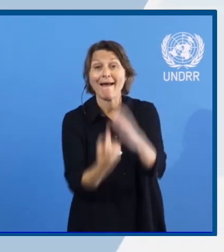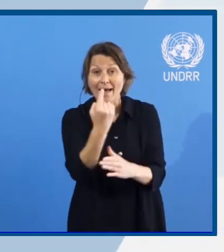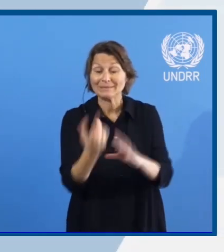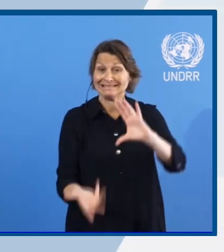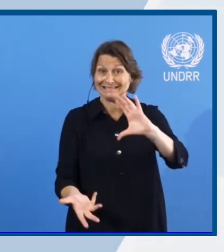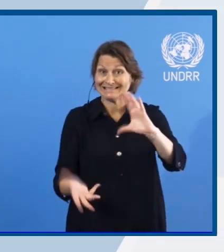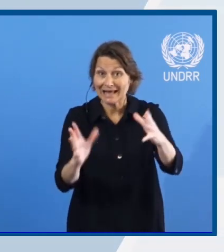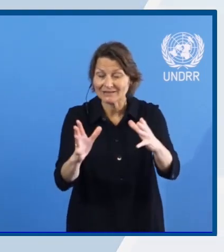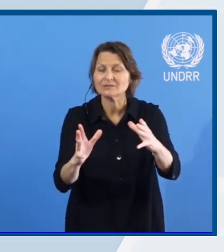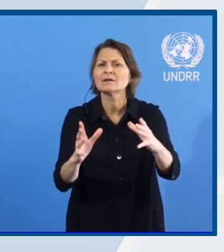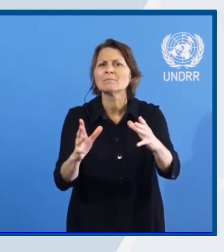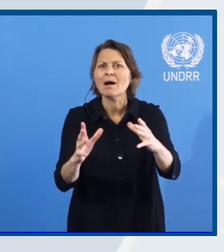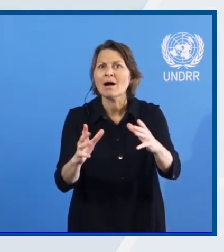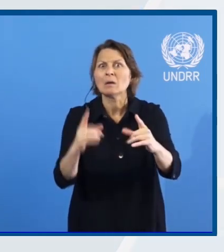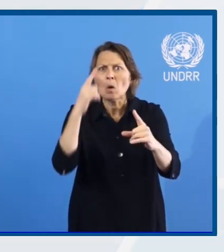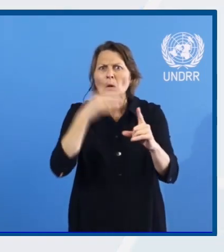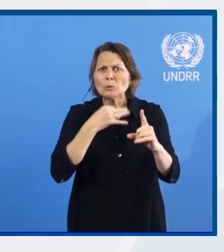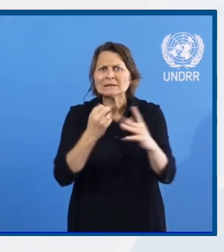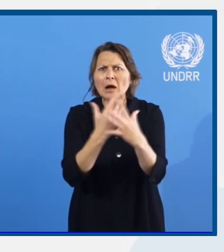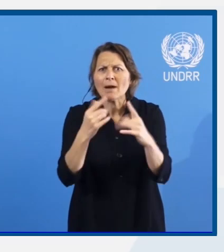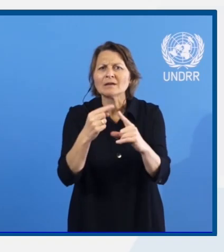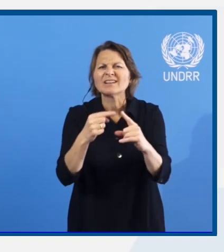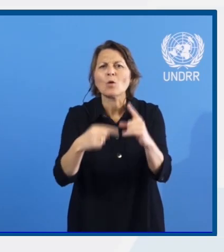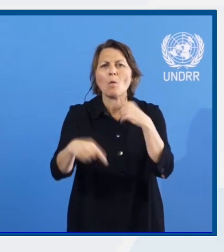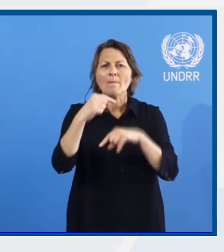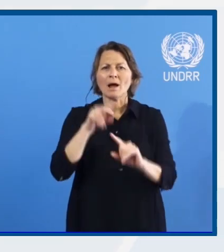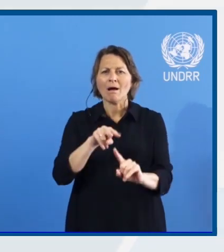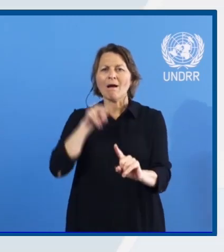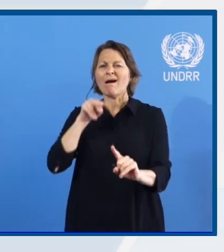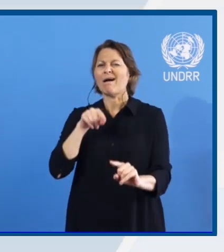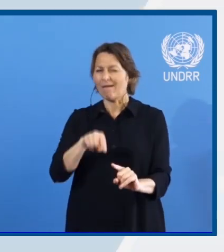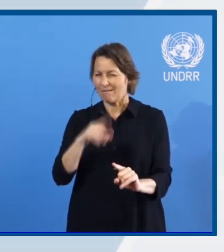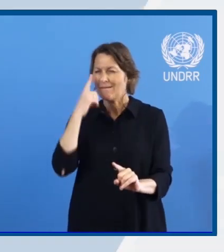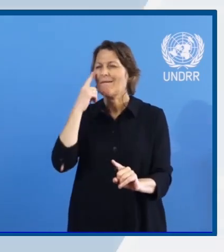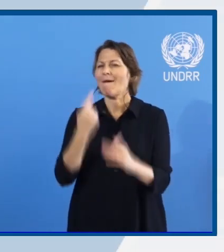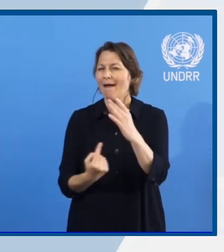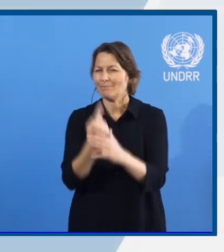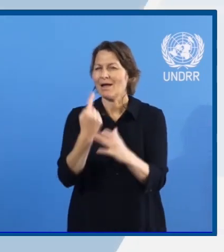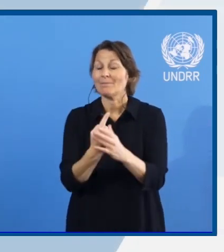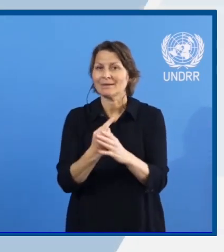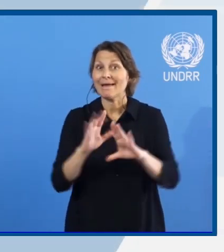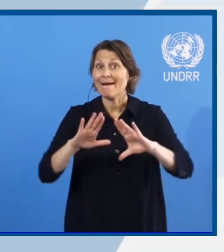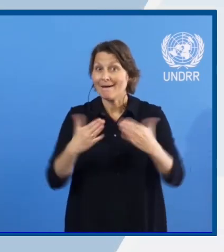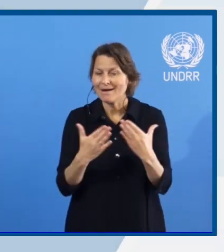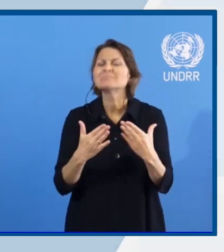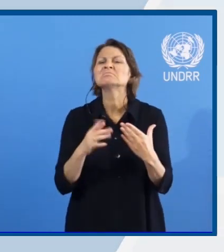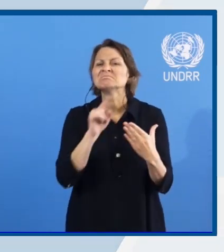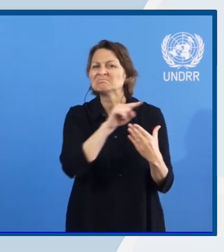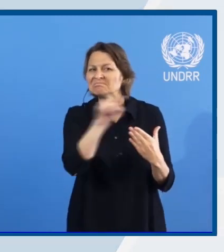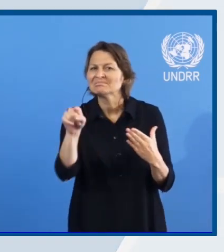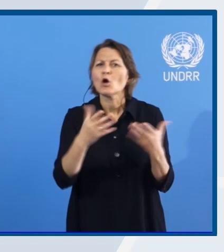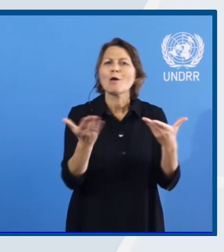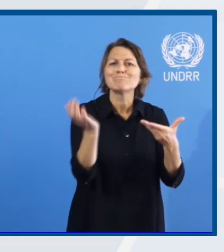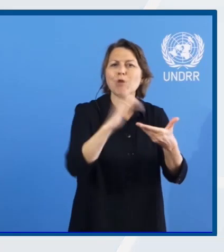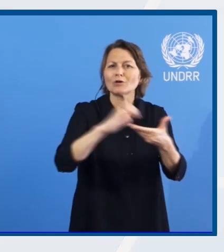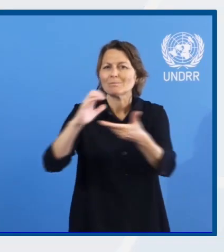itself. This is where the development partners can come in. When you develop the framework for the SDG bonds or the green